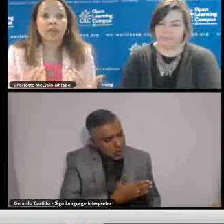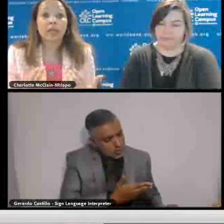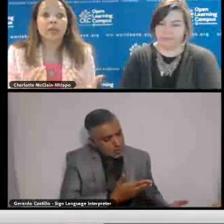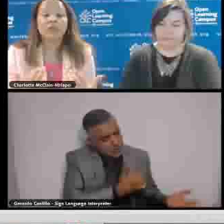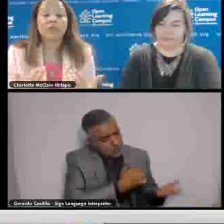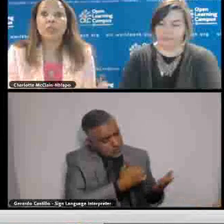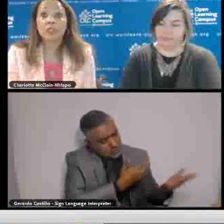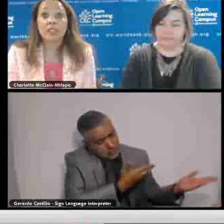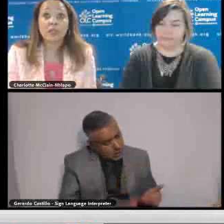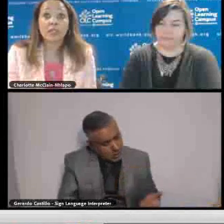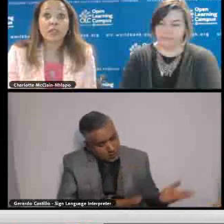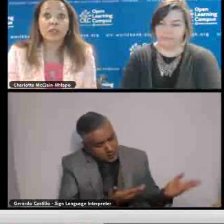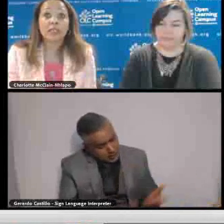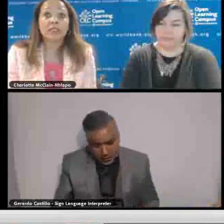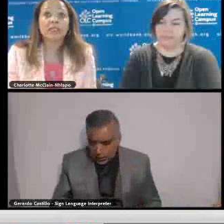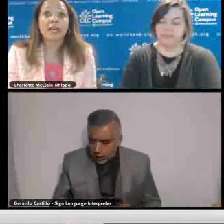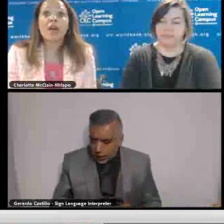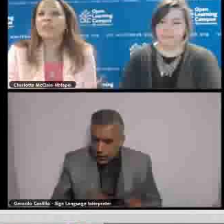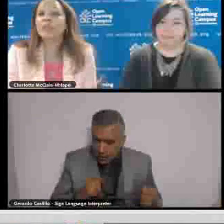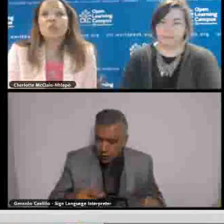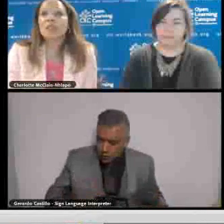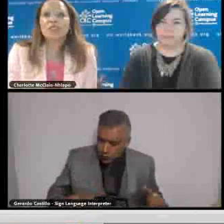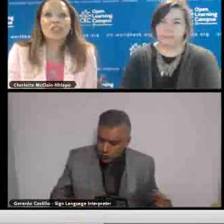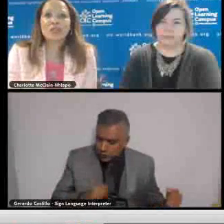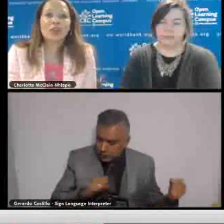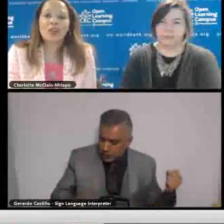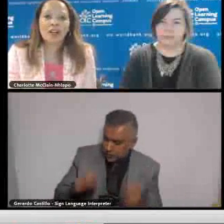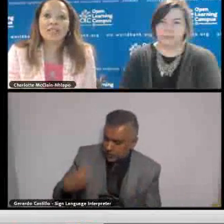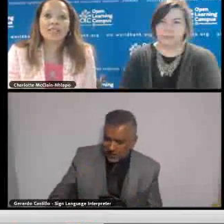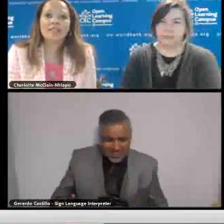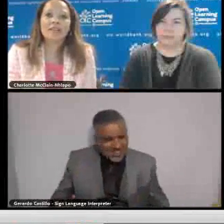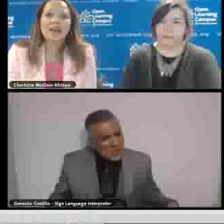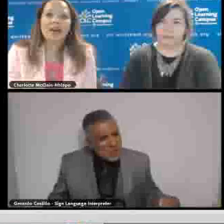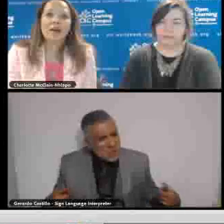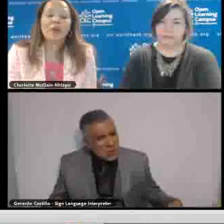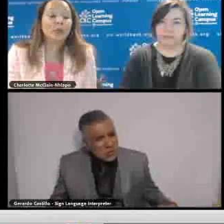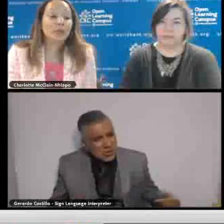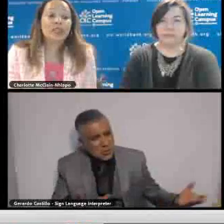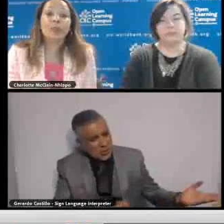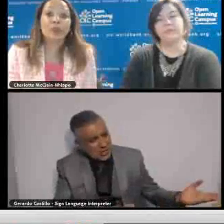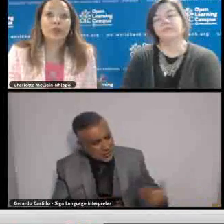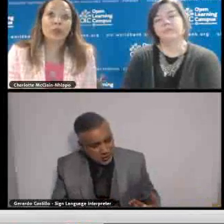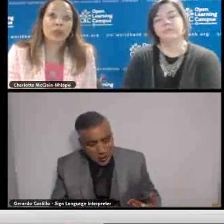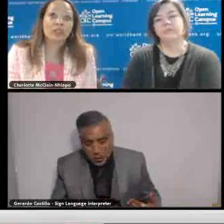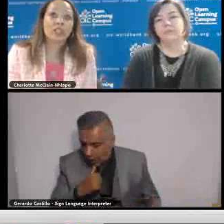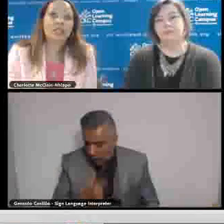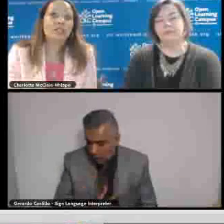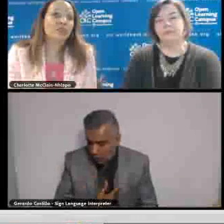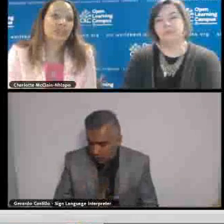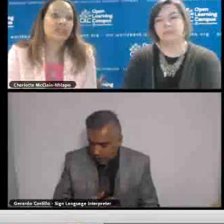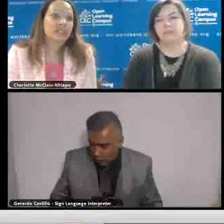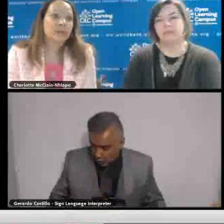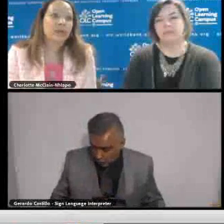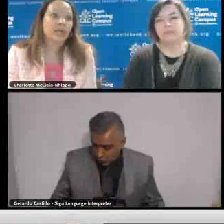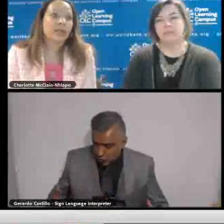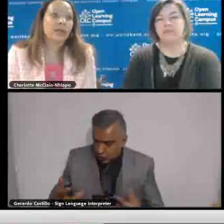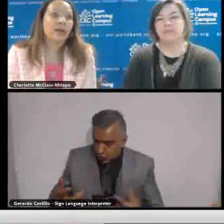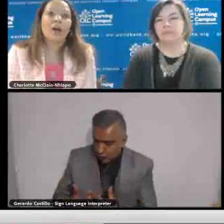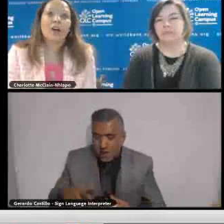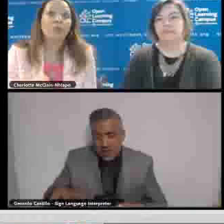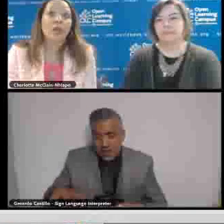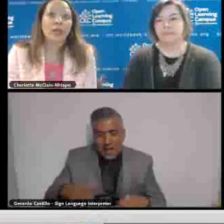of wheelchairs being donated, but those wheelchairs were not the appropriate wheelchairs to fit the terrain